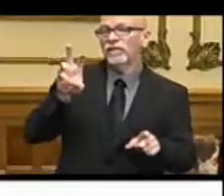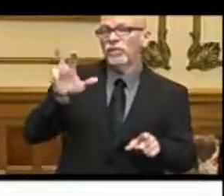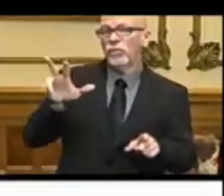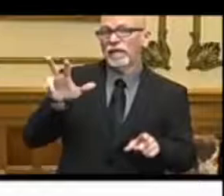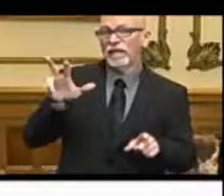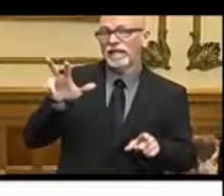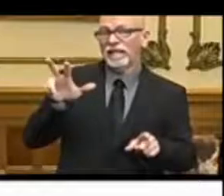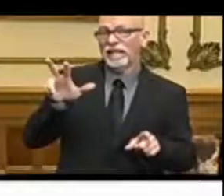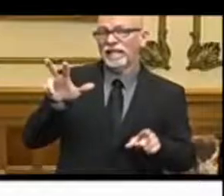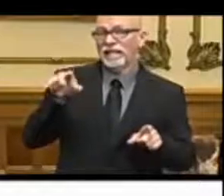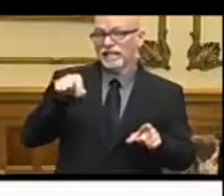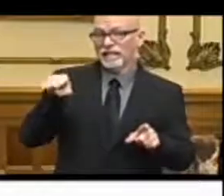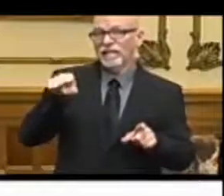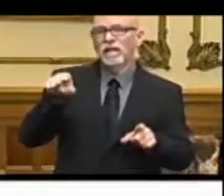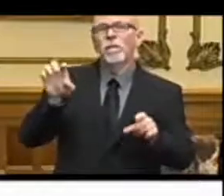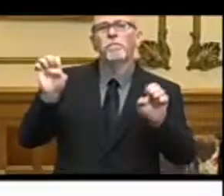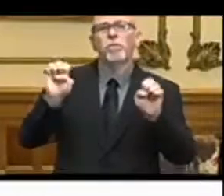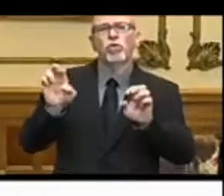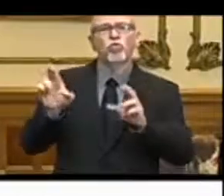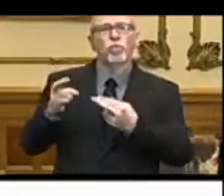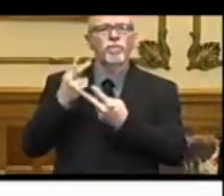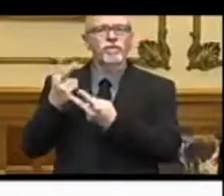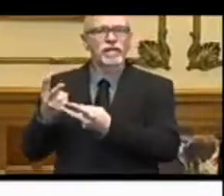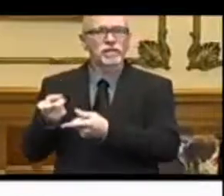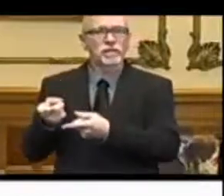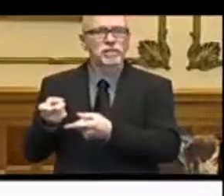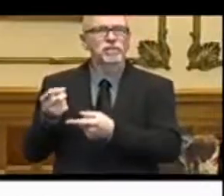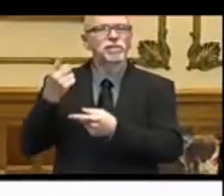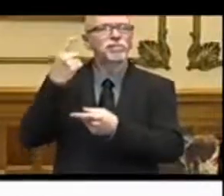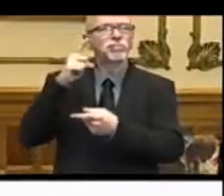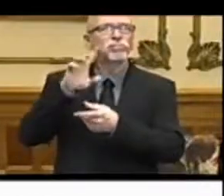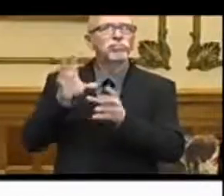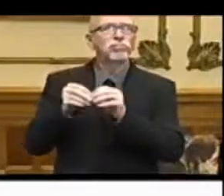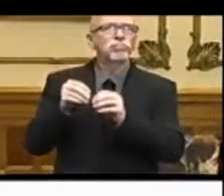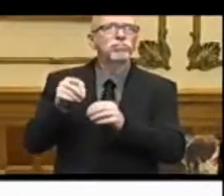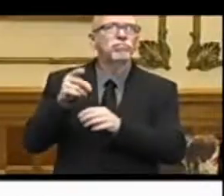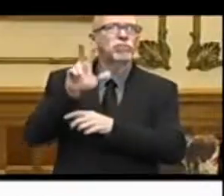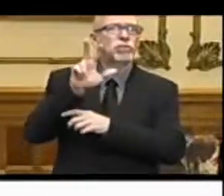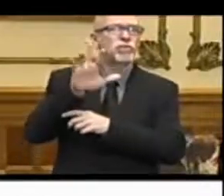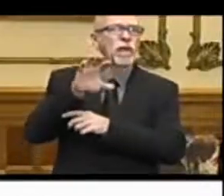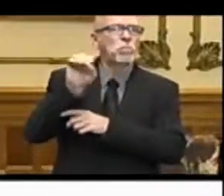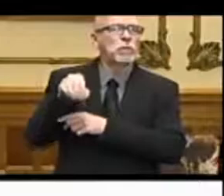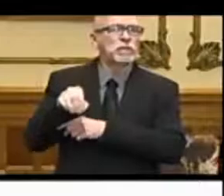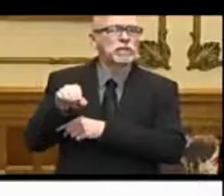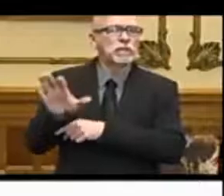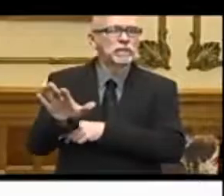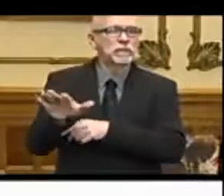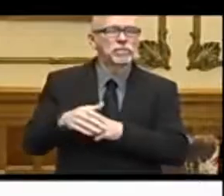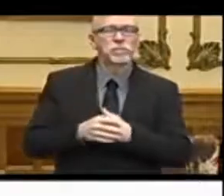2,763 of them had an emergency room visit, so for a total of about 35%.